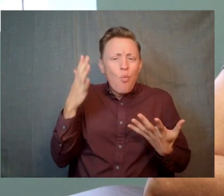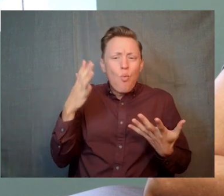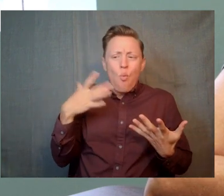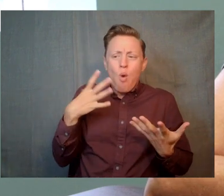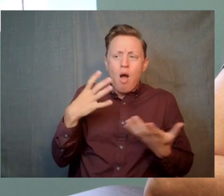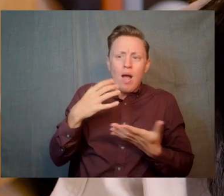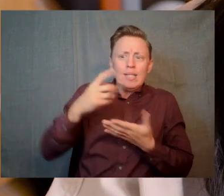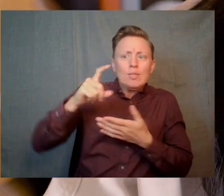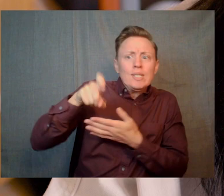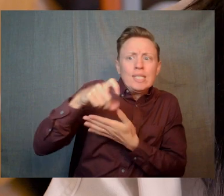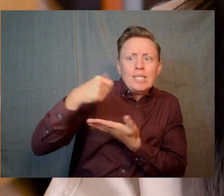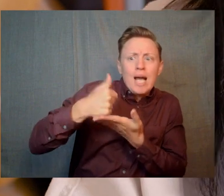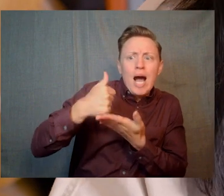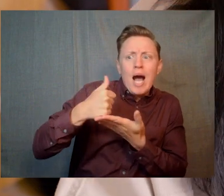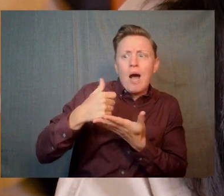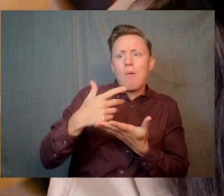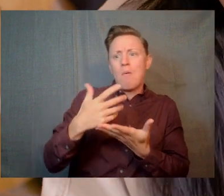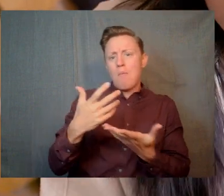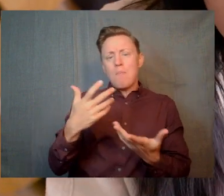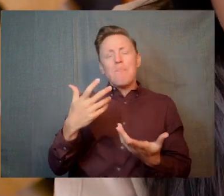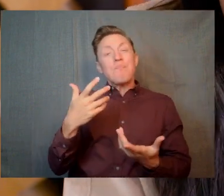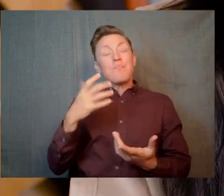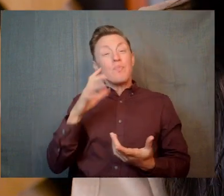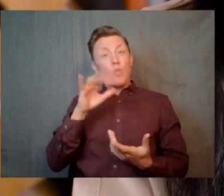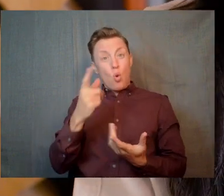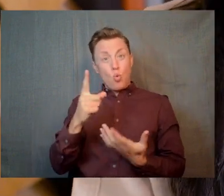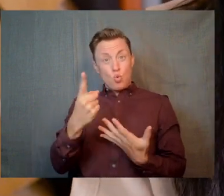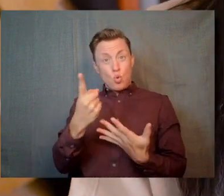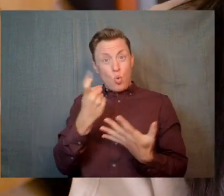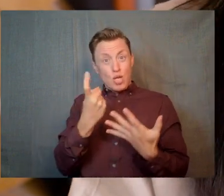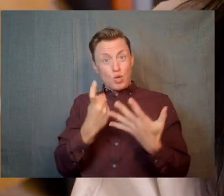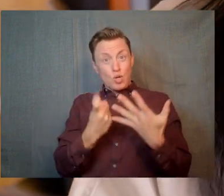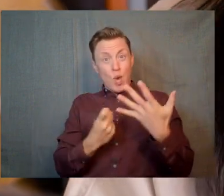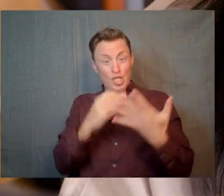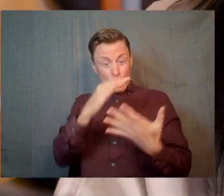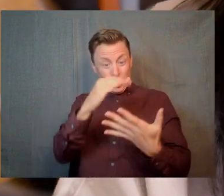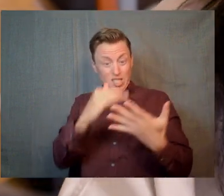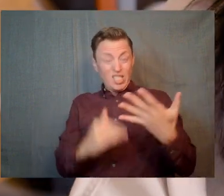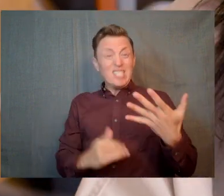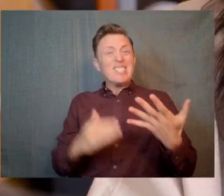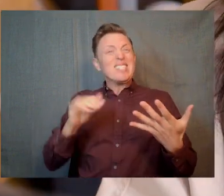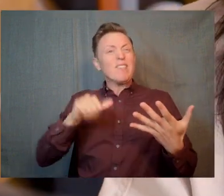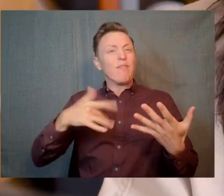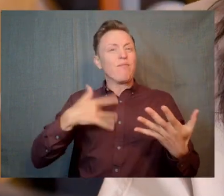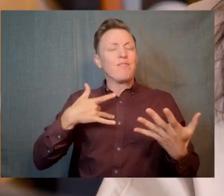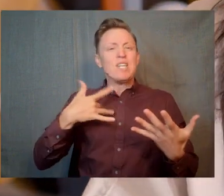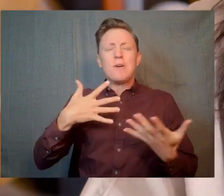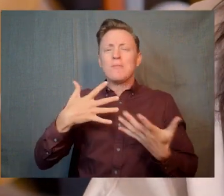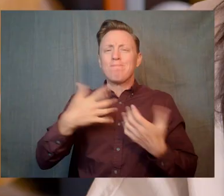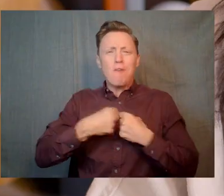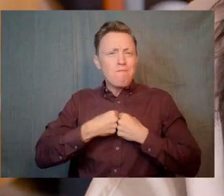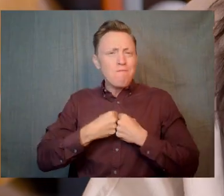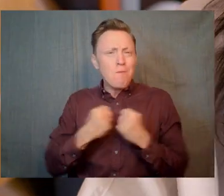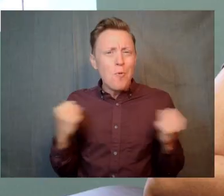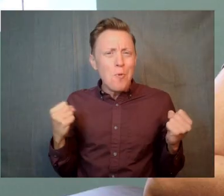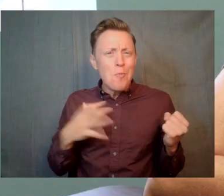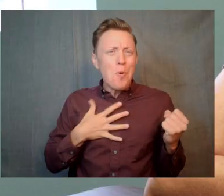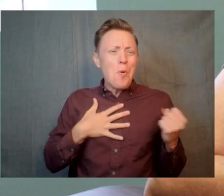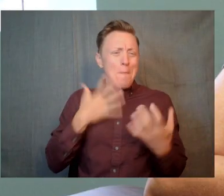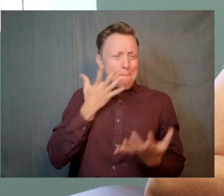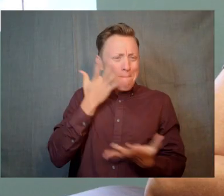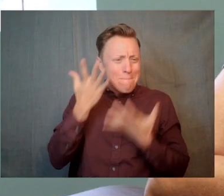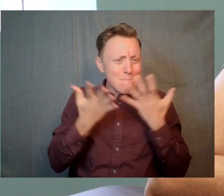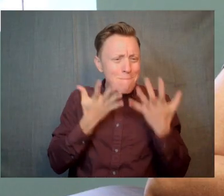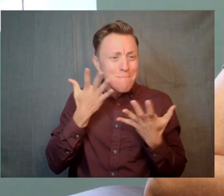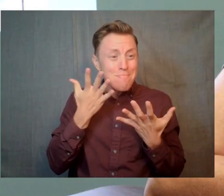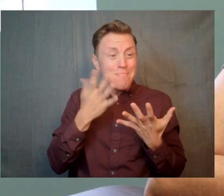help. The assessment questions can make us feel vulnerable or embarrassed. And